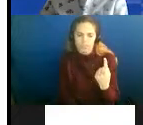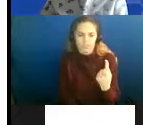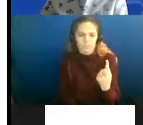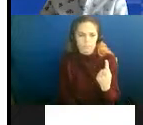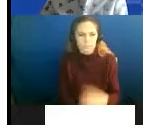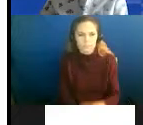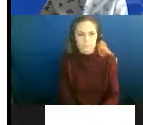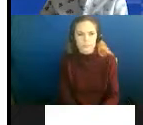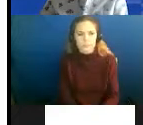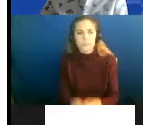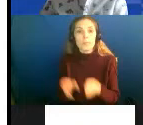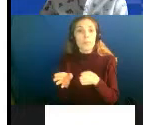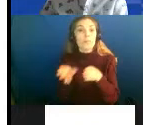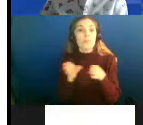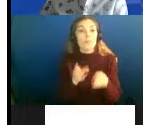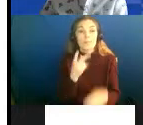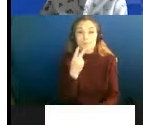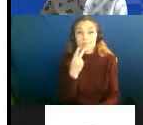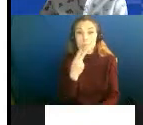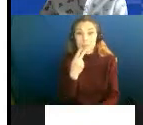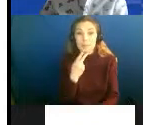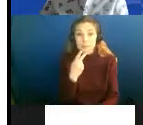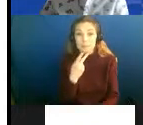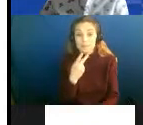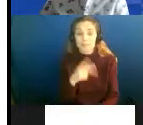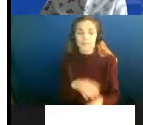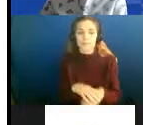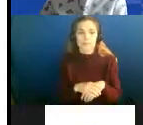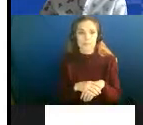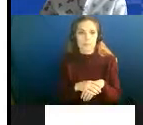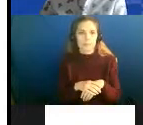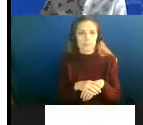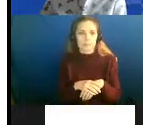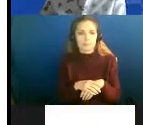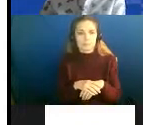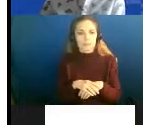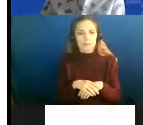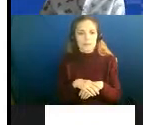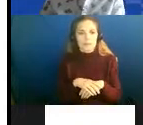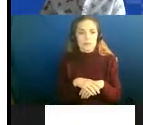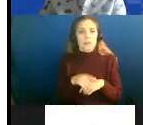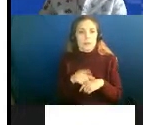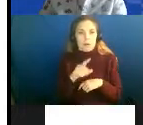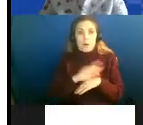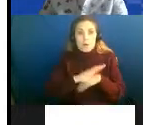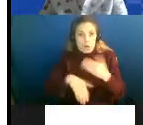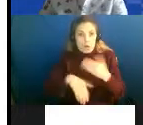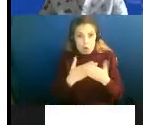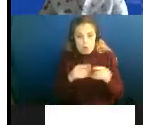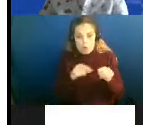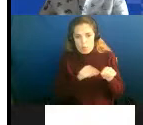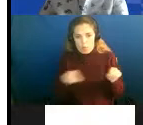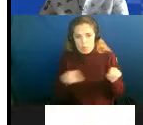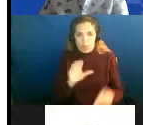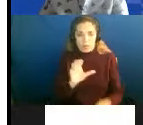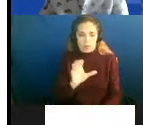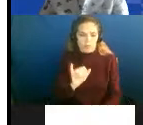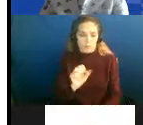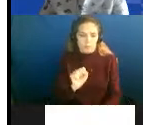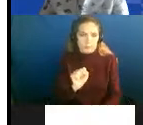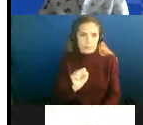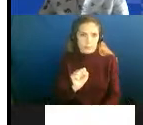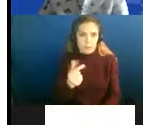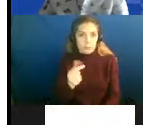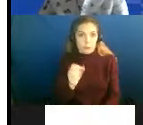And then when we think about gender identity, all of our participants self-identified as cisgender, and we had a total of